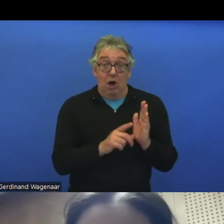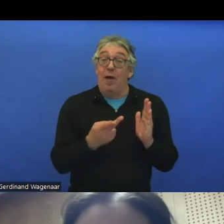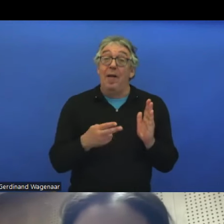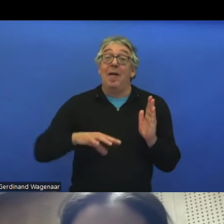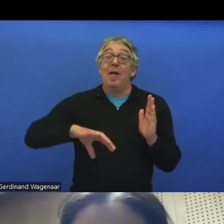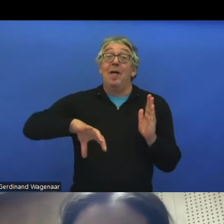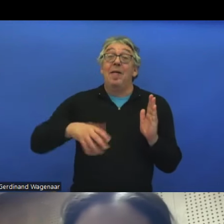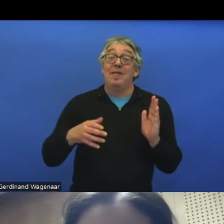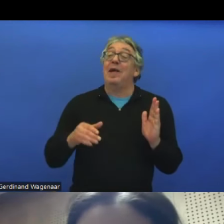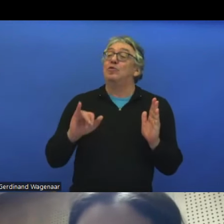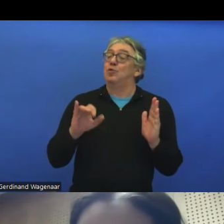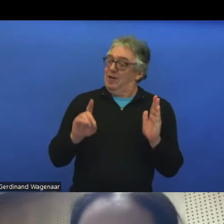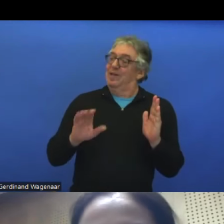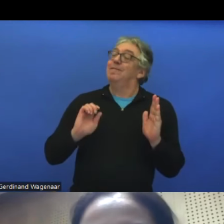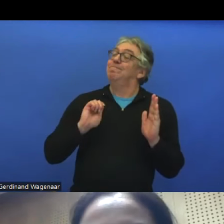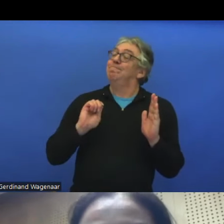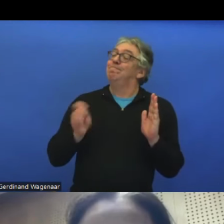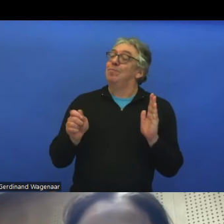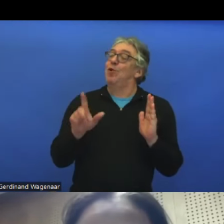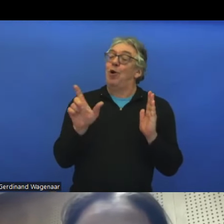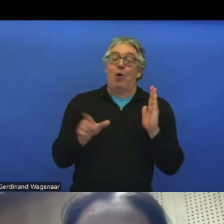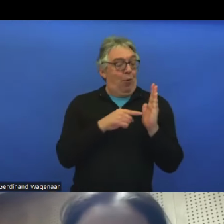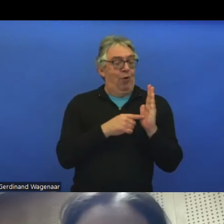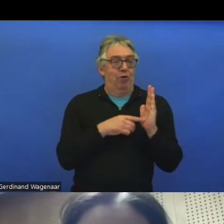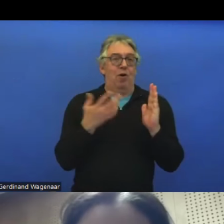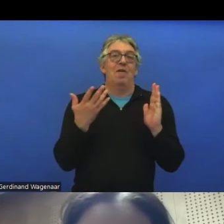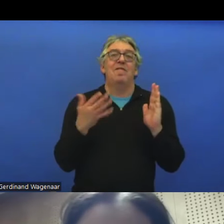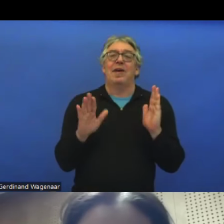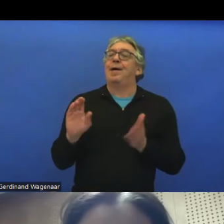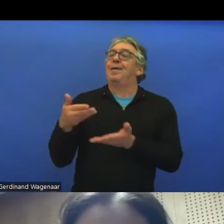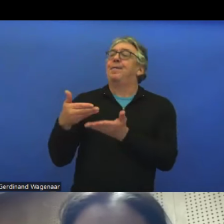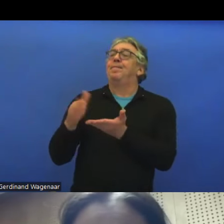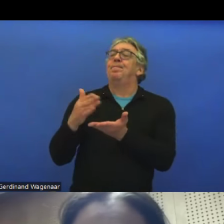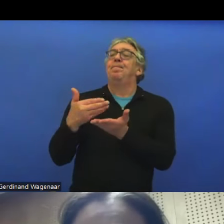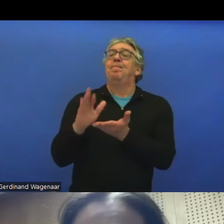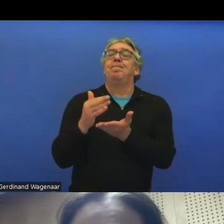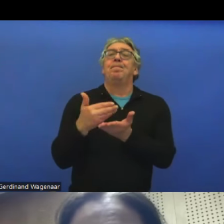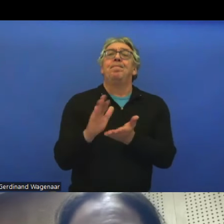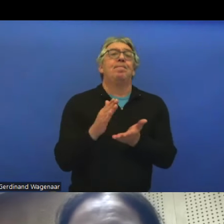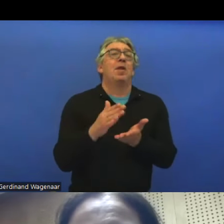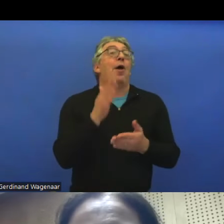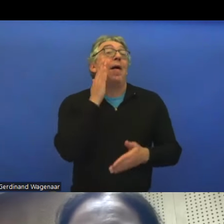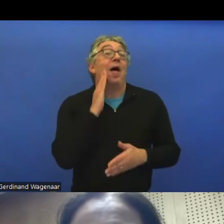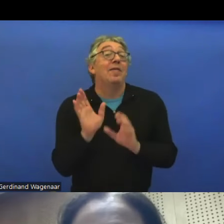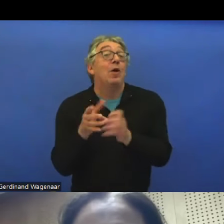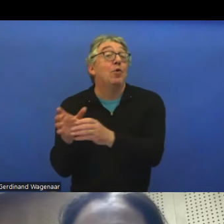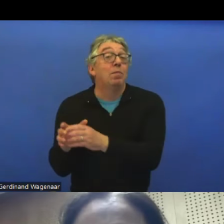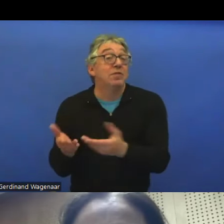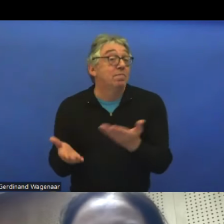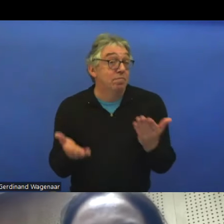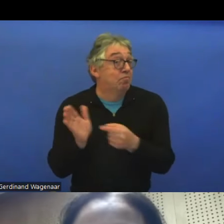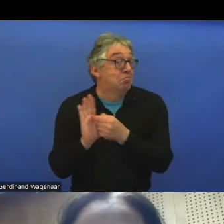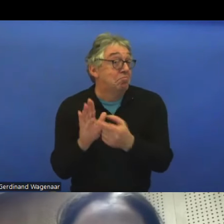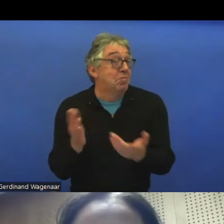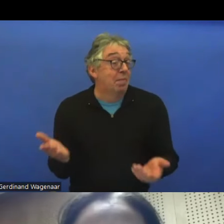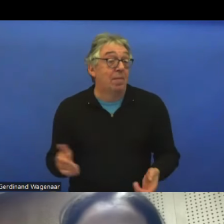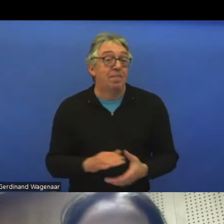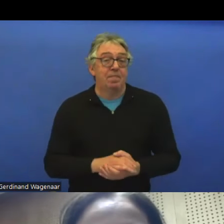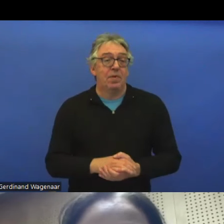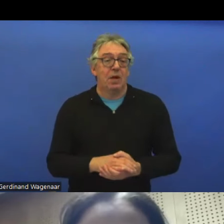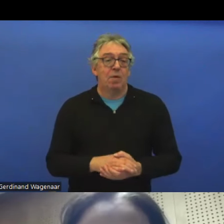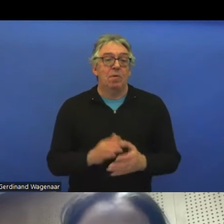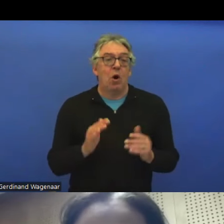itself already clearly excludes certain groups, certain ethnic groups, for instance. But more often, it's